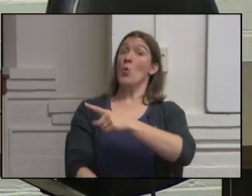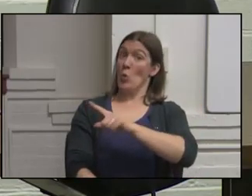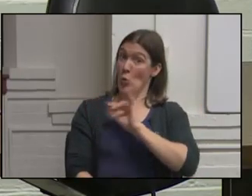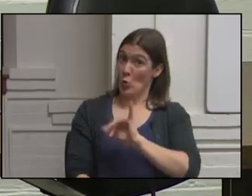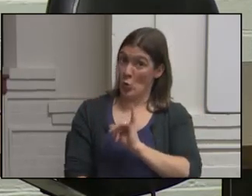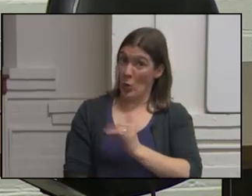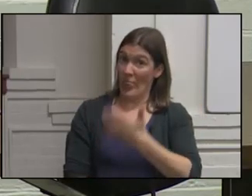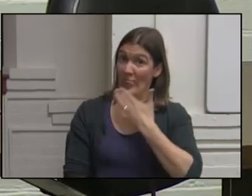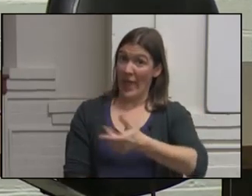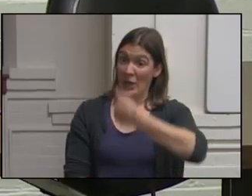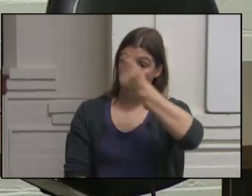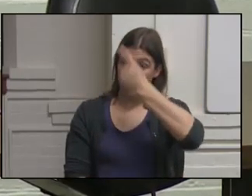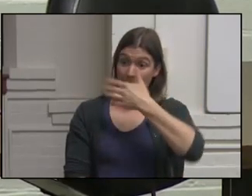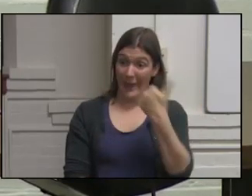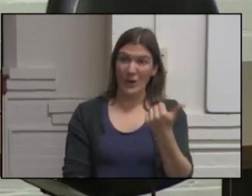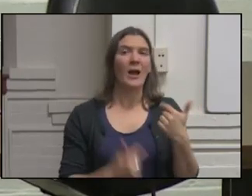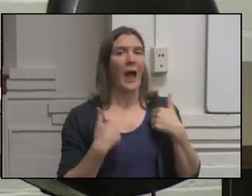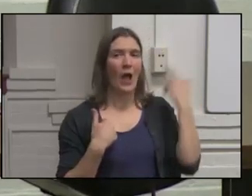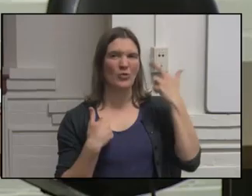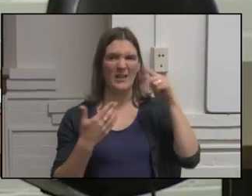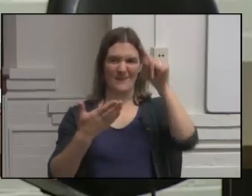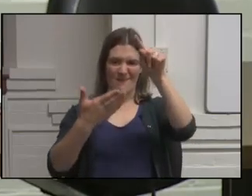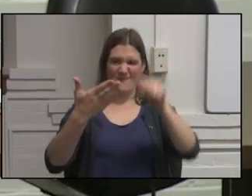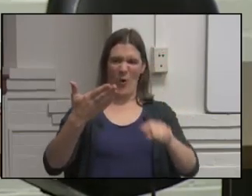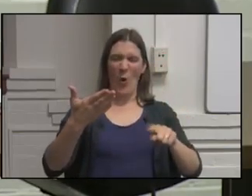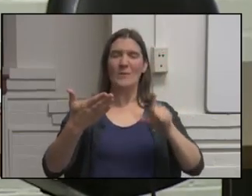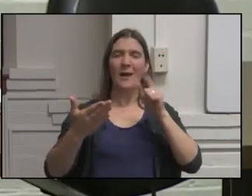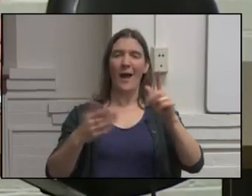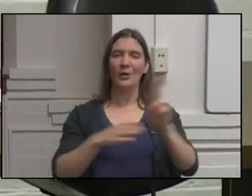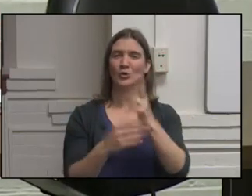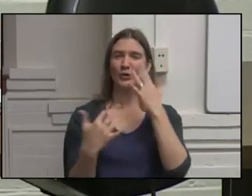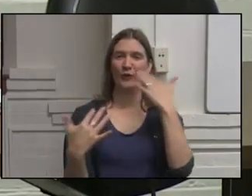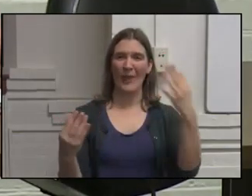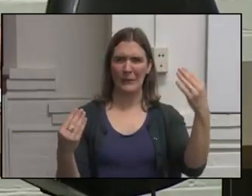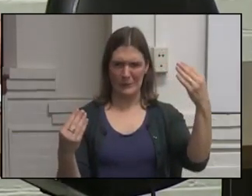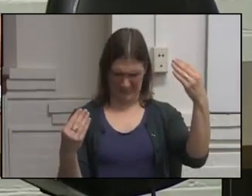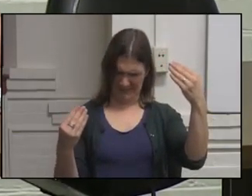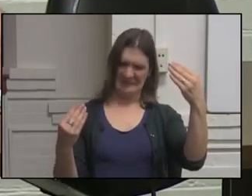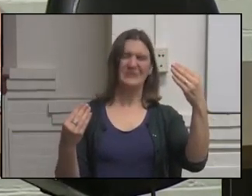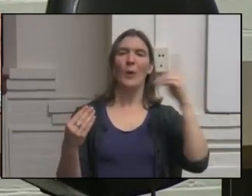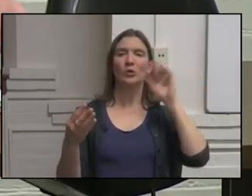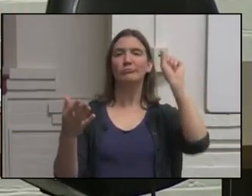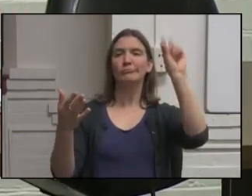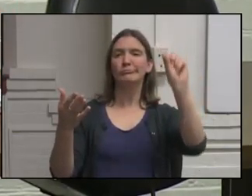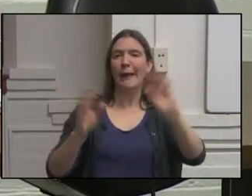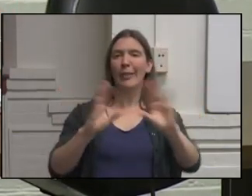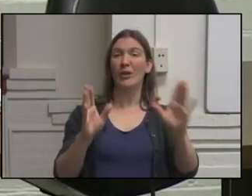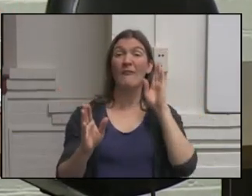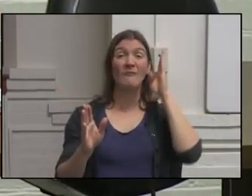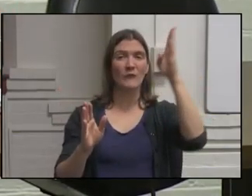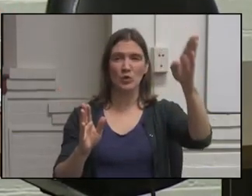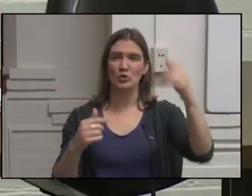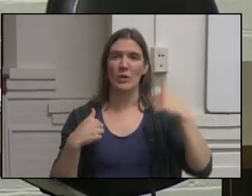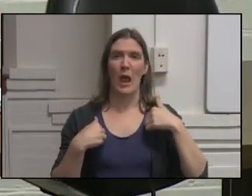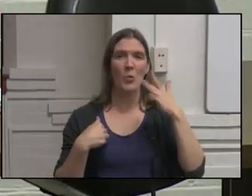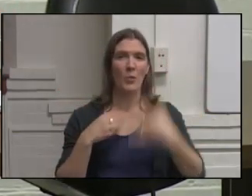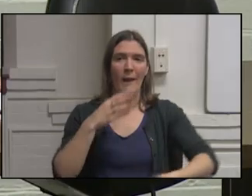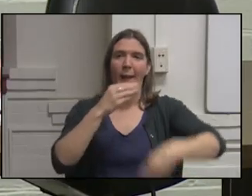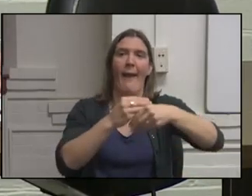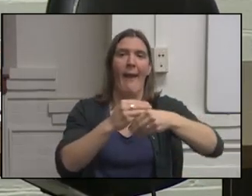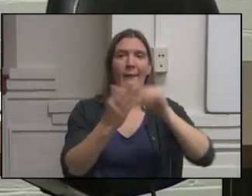that. Sure. I realize that the form isn't that clear as far as the document overall. I think in the future, probably add